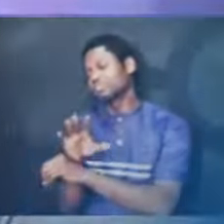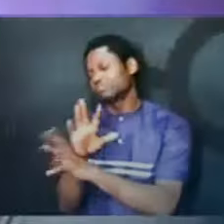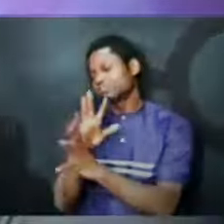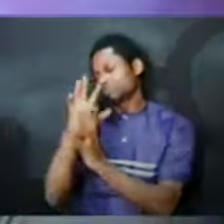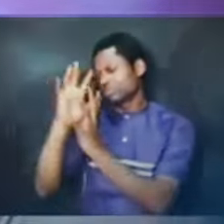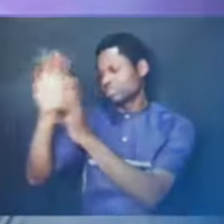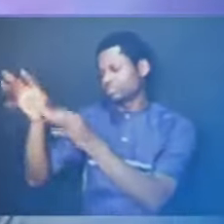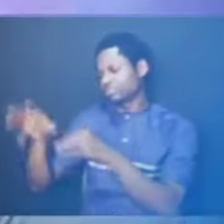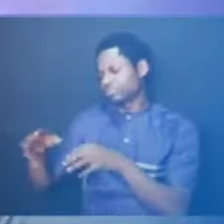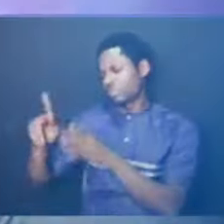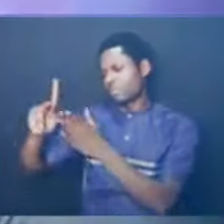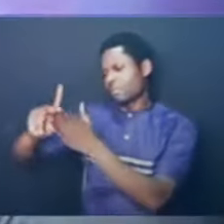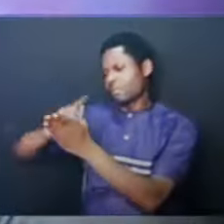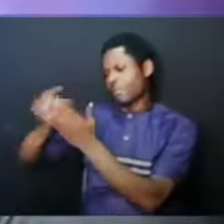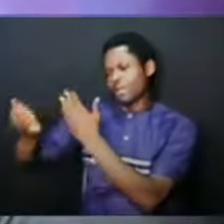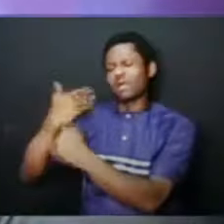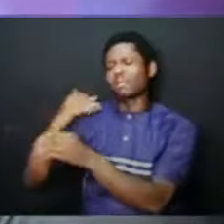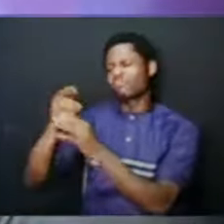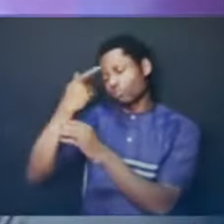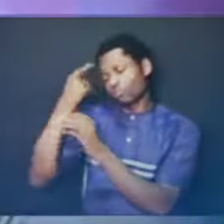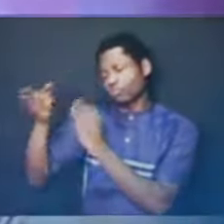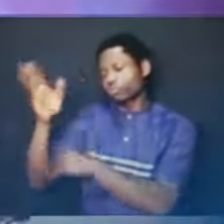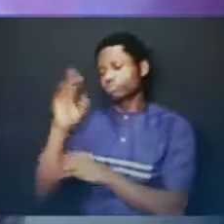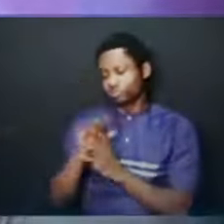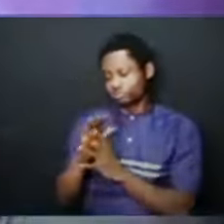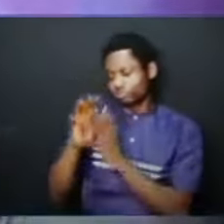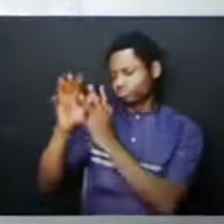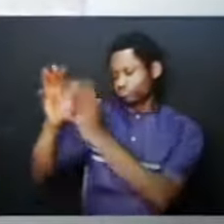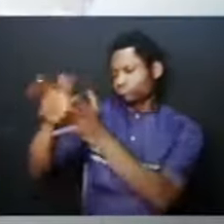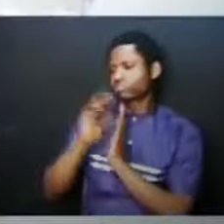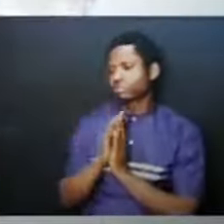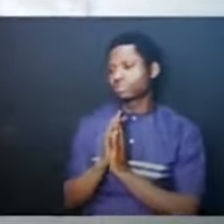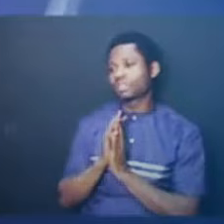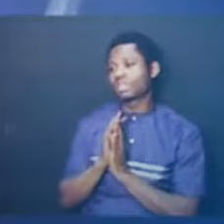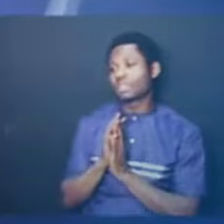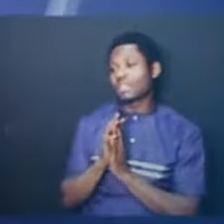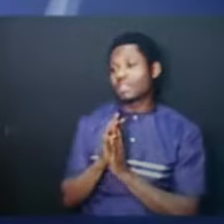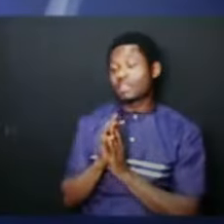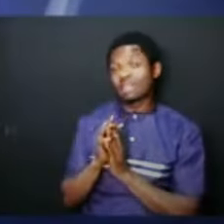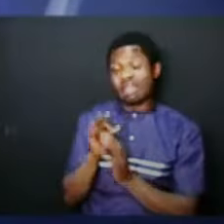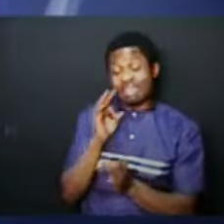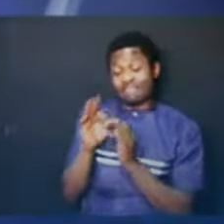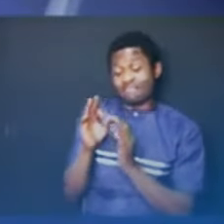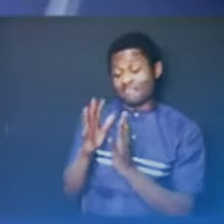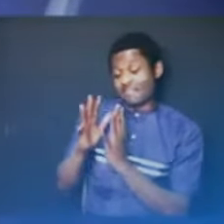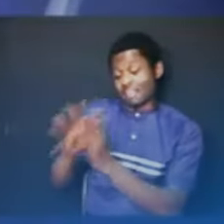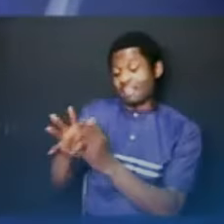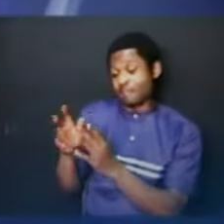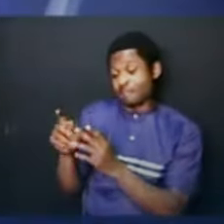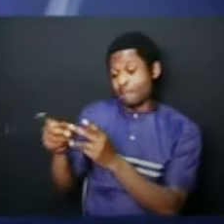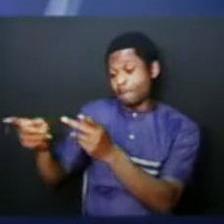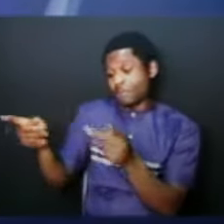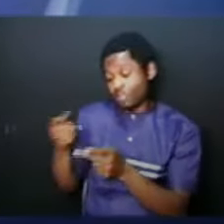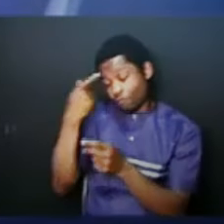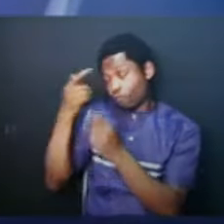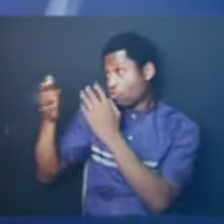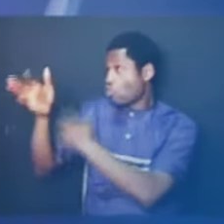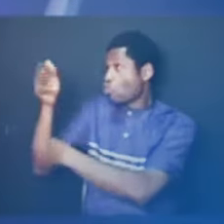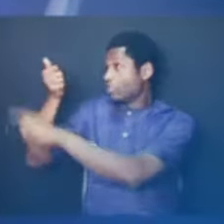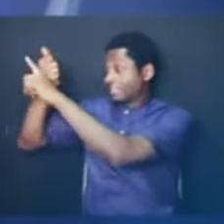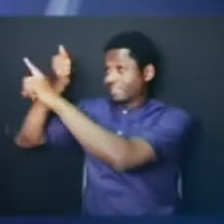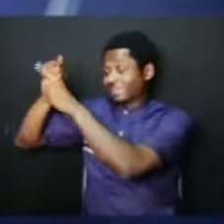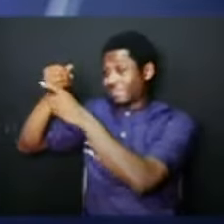Now, leaving room for God's wrath means to forgive. See, that is our, the